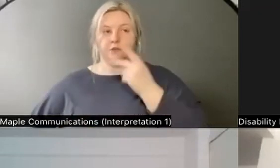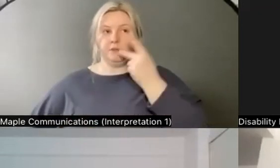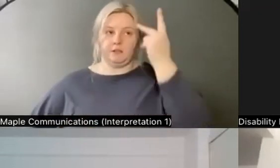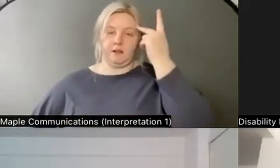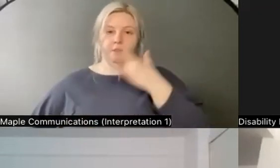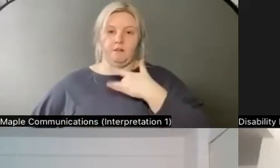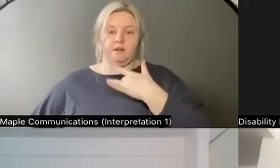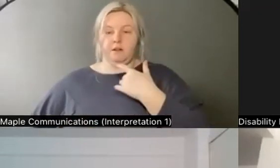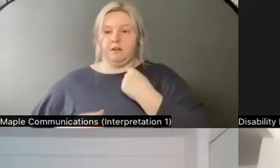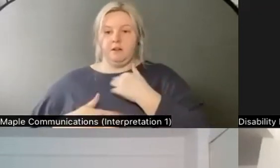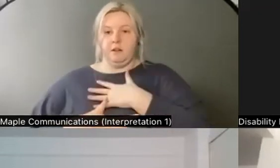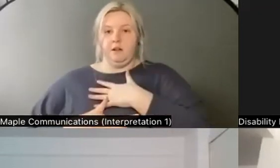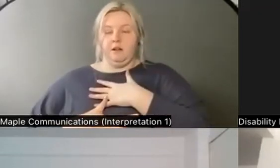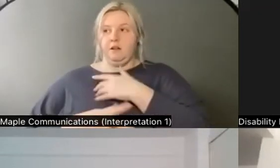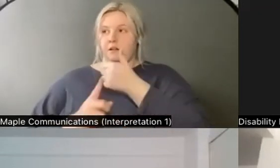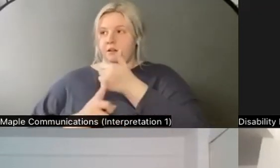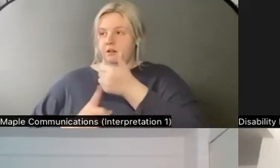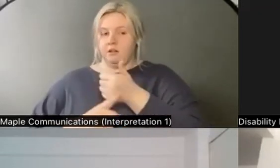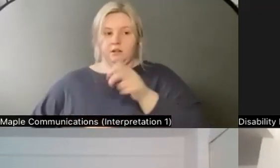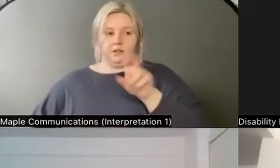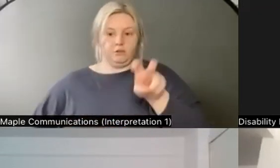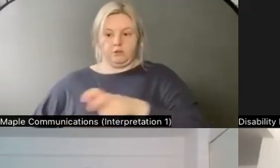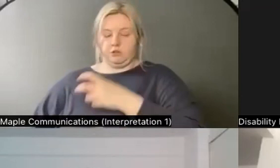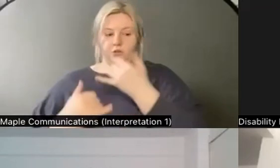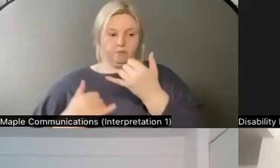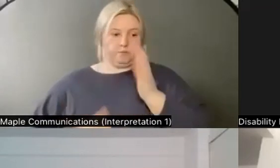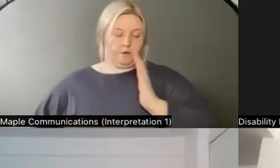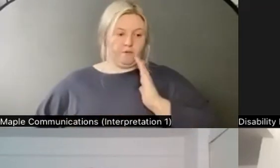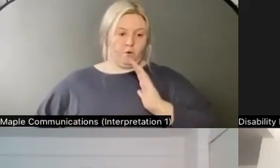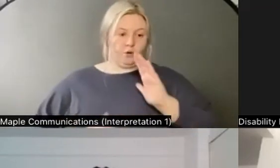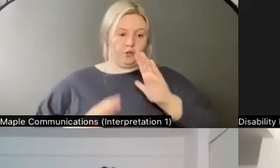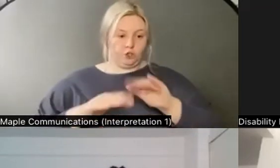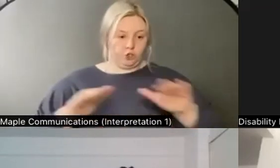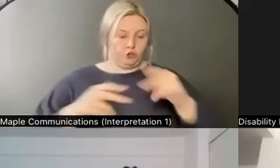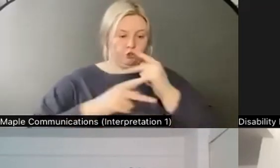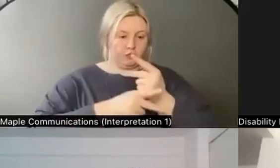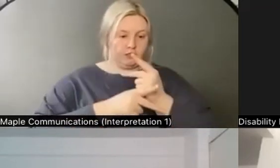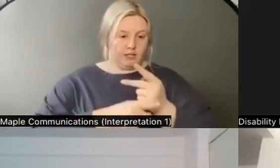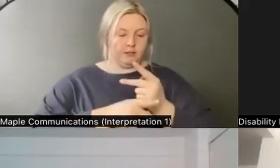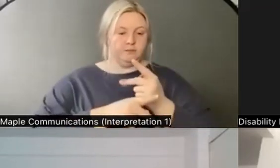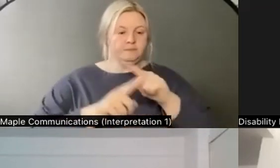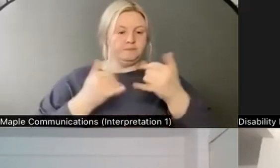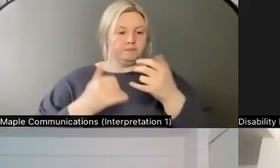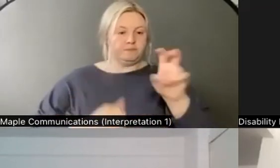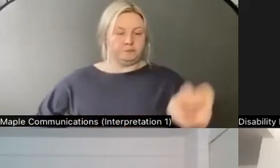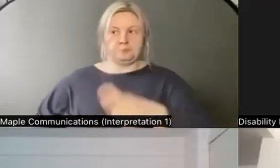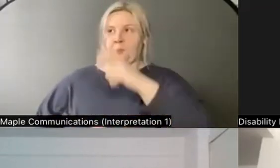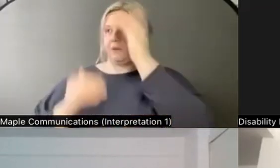is transitioning from pediatric healthcare to the adult healthcare system.